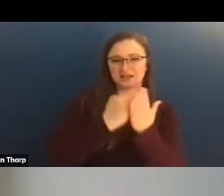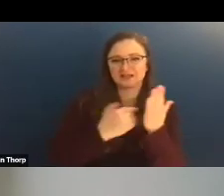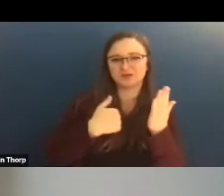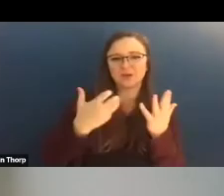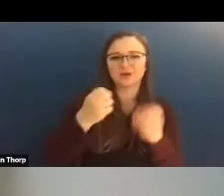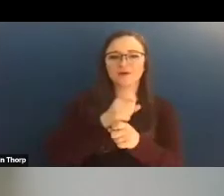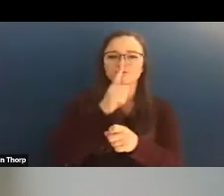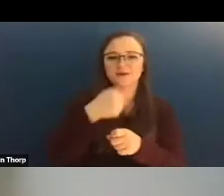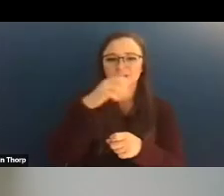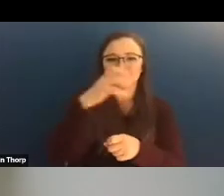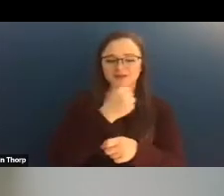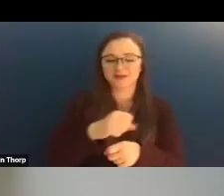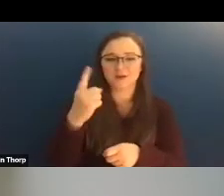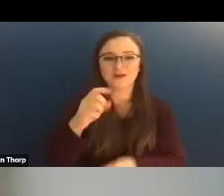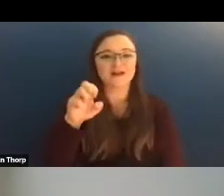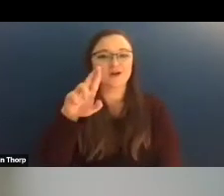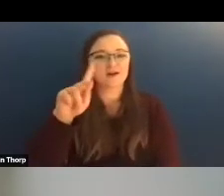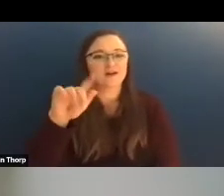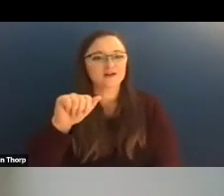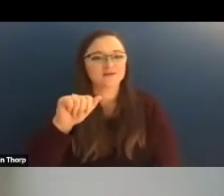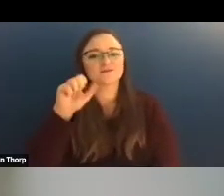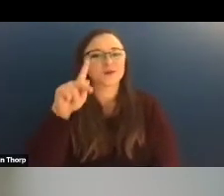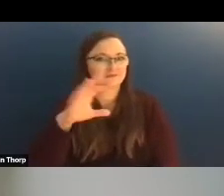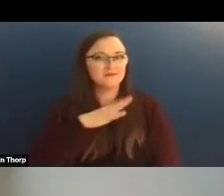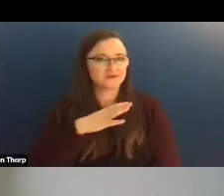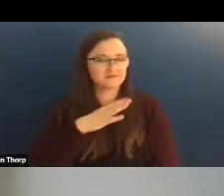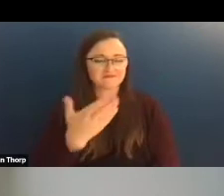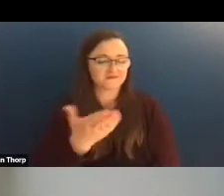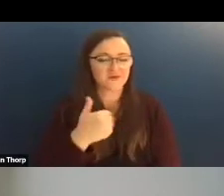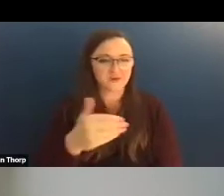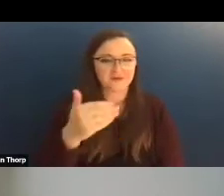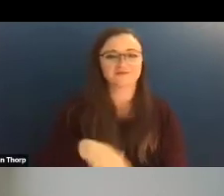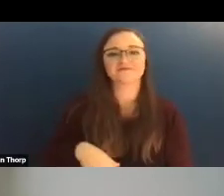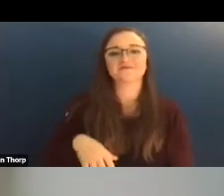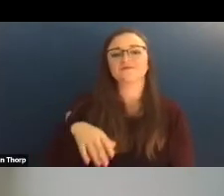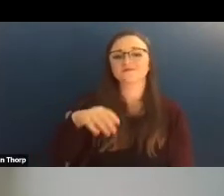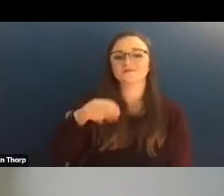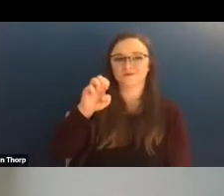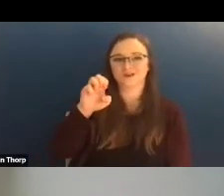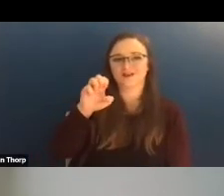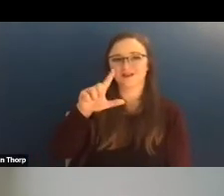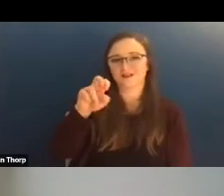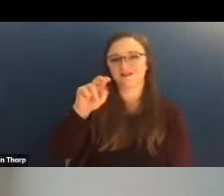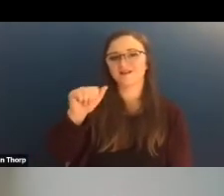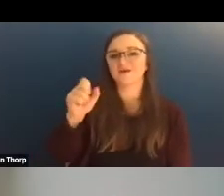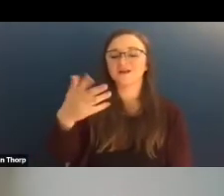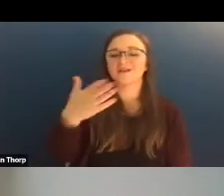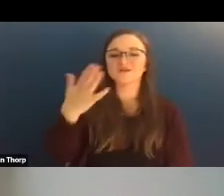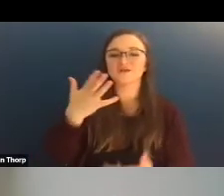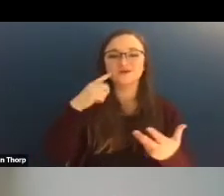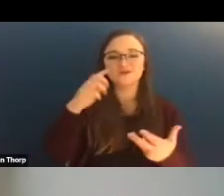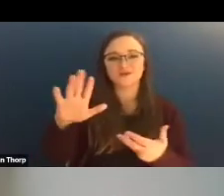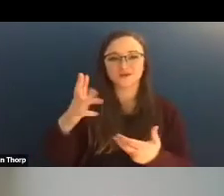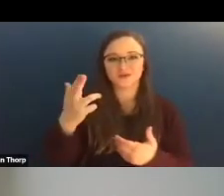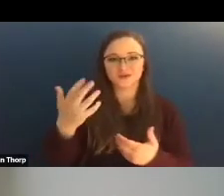No, you're fine. That's totally fine. Okay, great. Thank you so much for the introductions and for being here. Oh, I think Dr. Freddy Escorcia